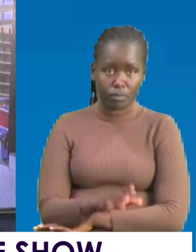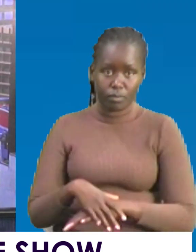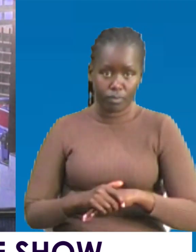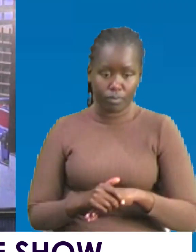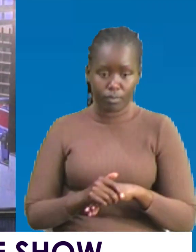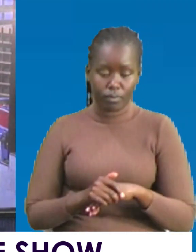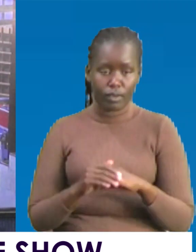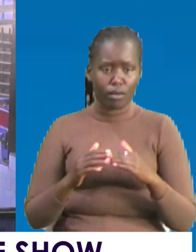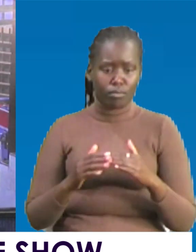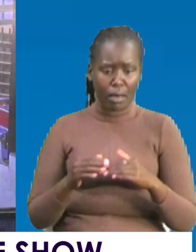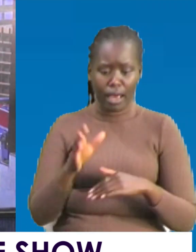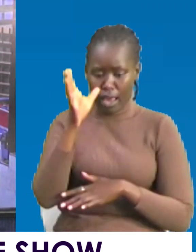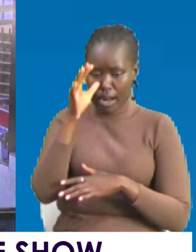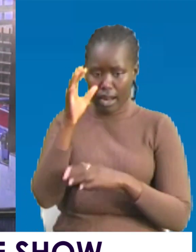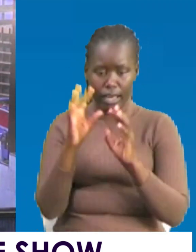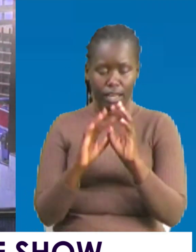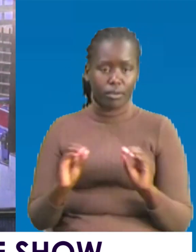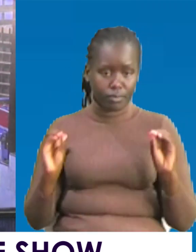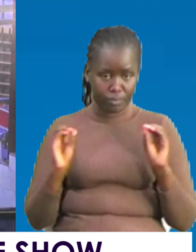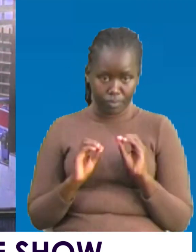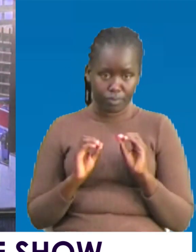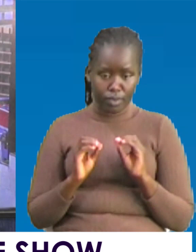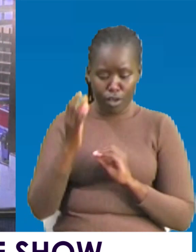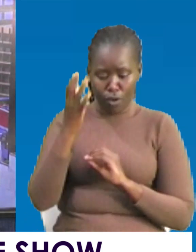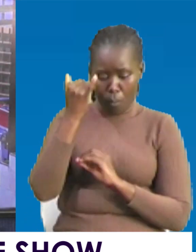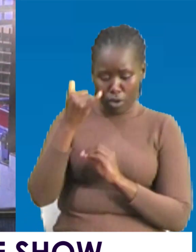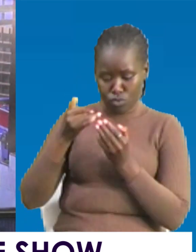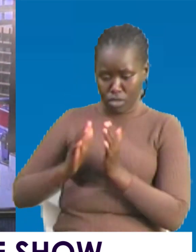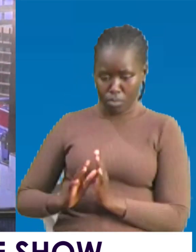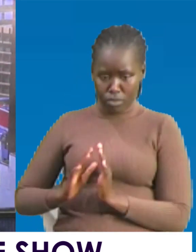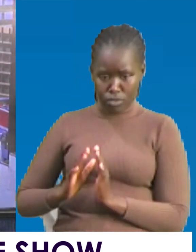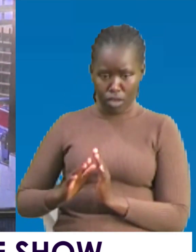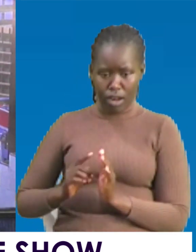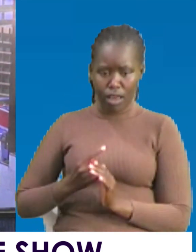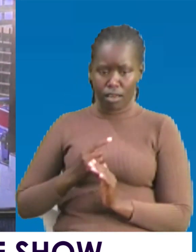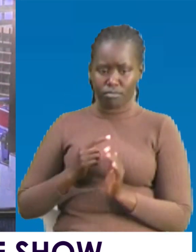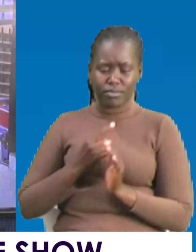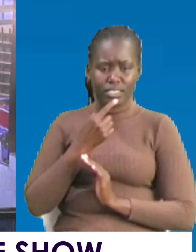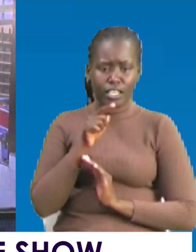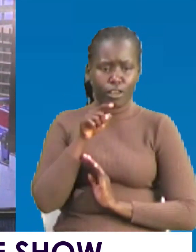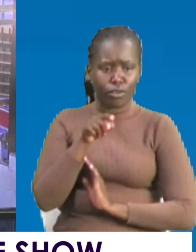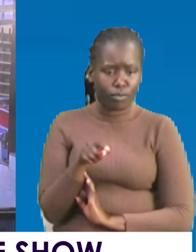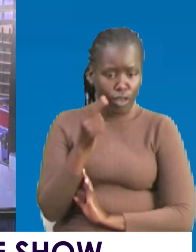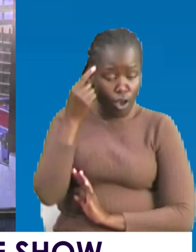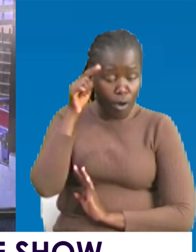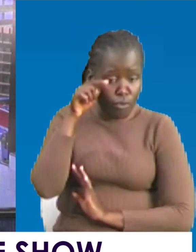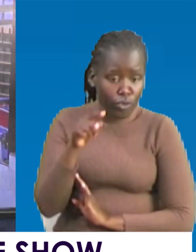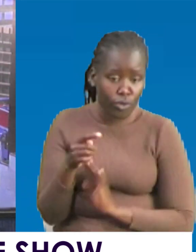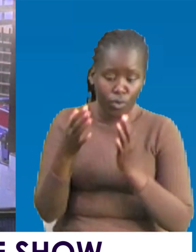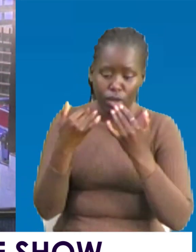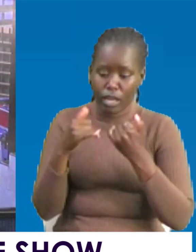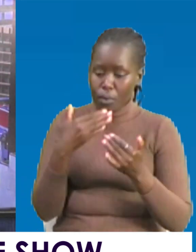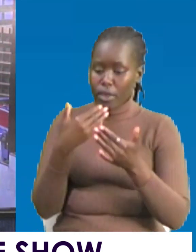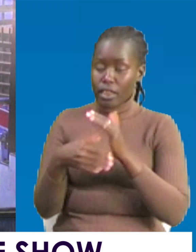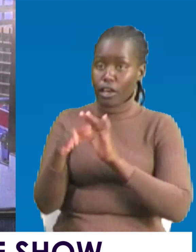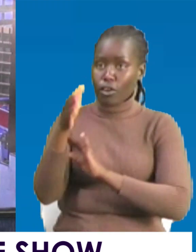be cornered. Don't be cornered. Why should somebody define you for you? Well, we thank God for